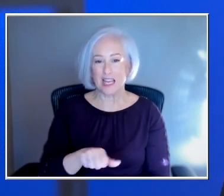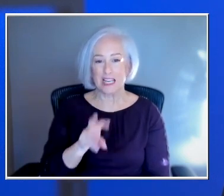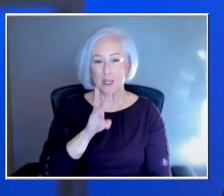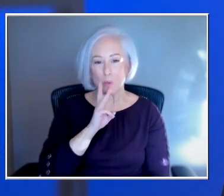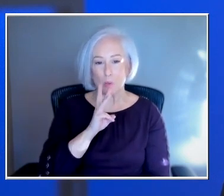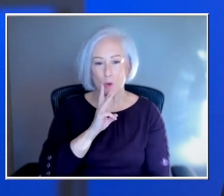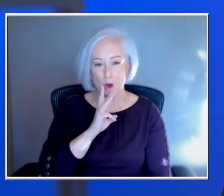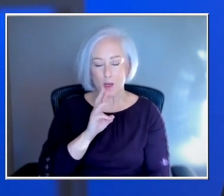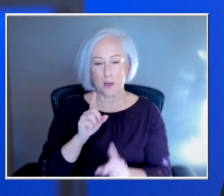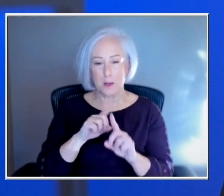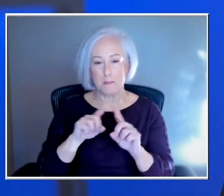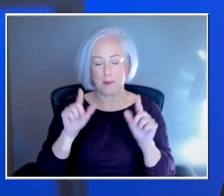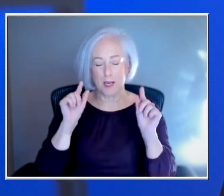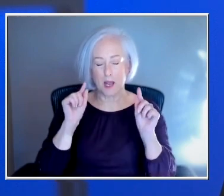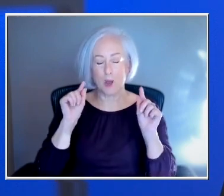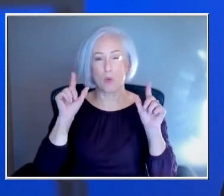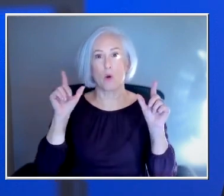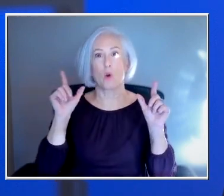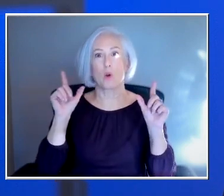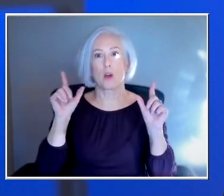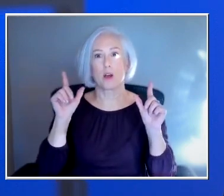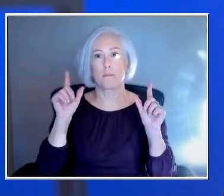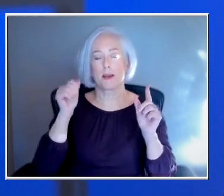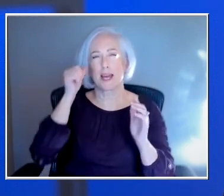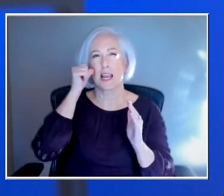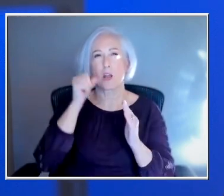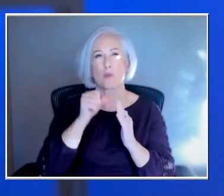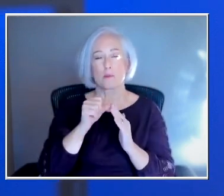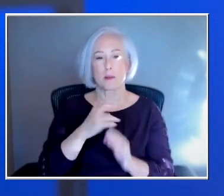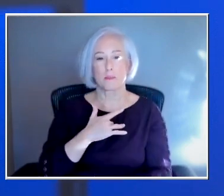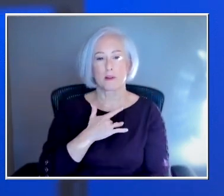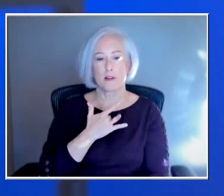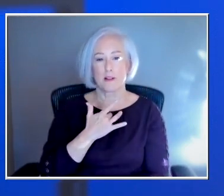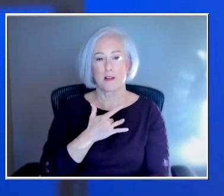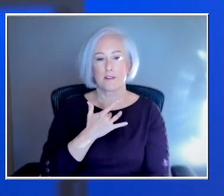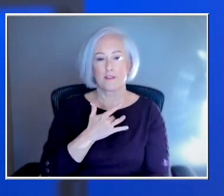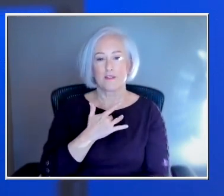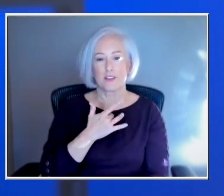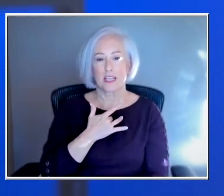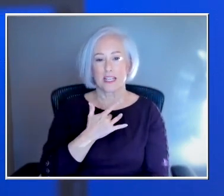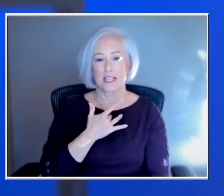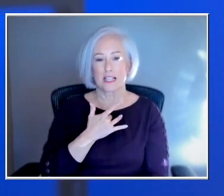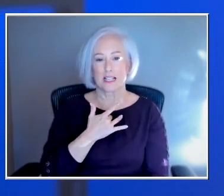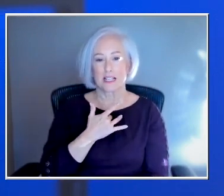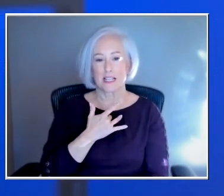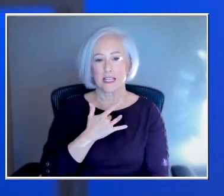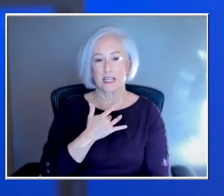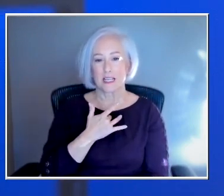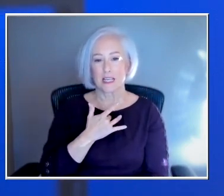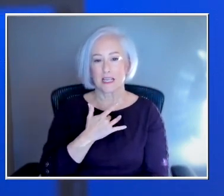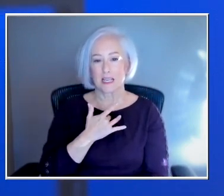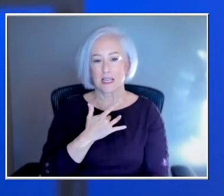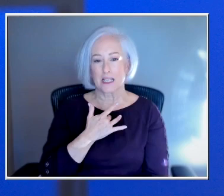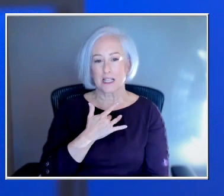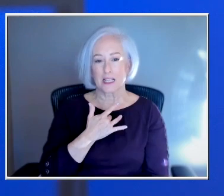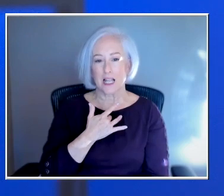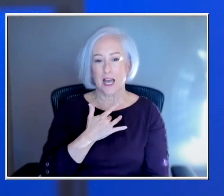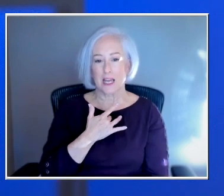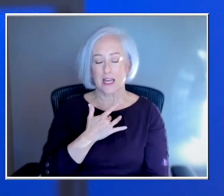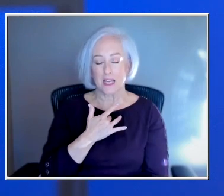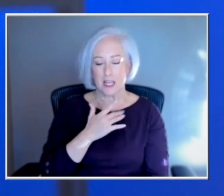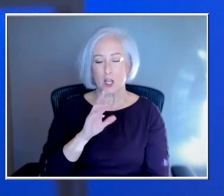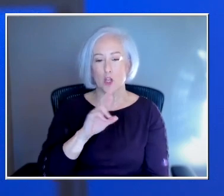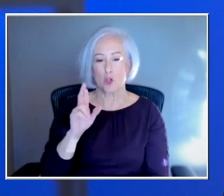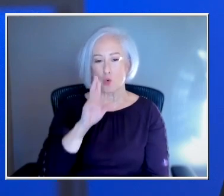and I remember feeling the way with the right side of